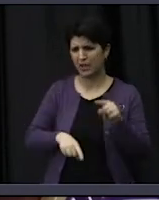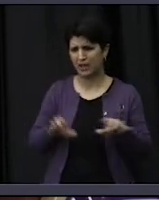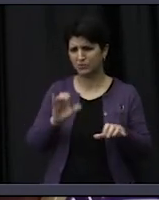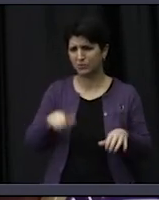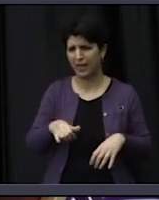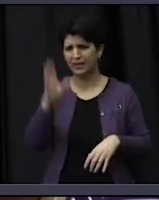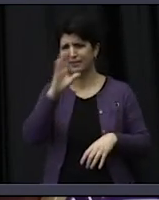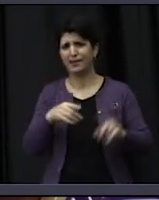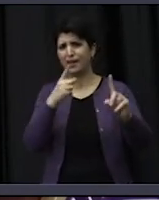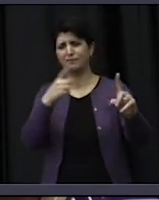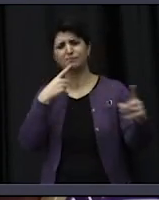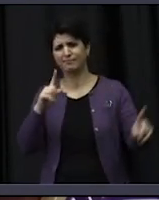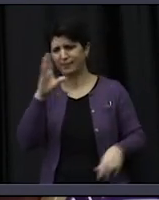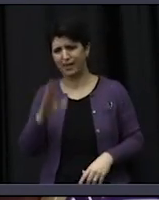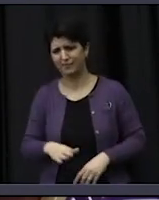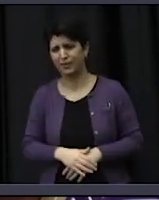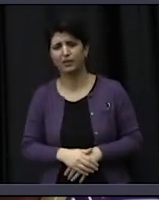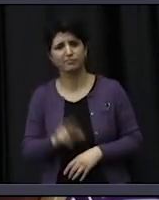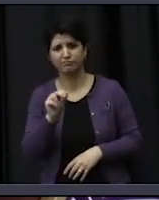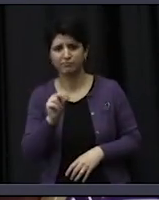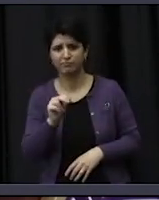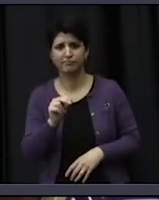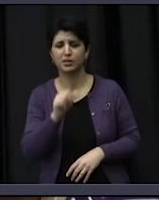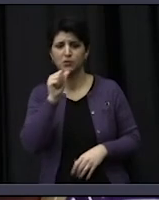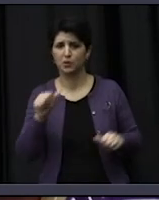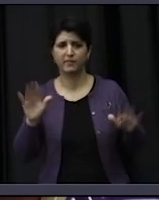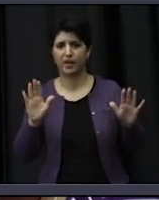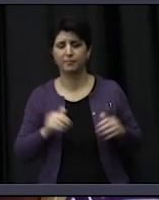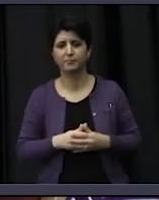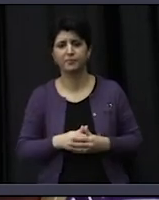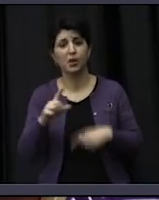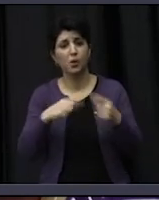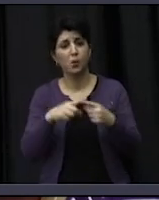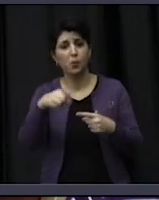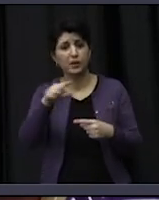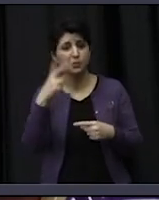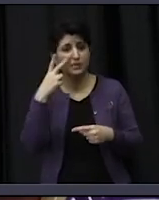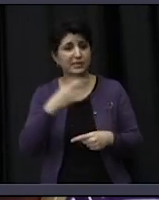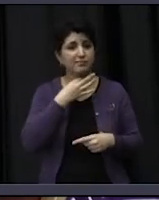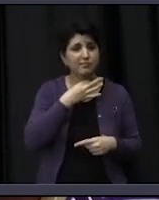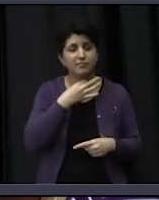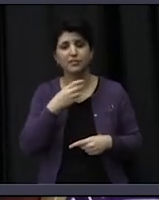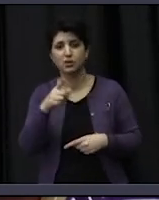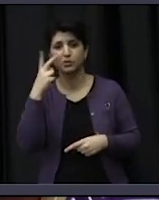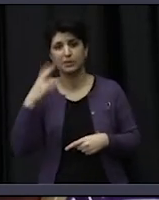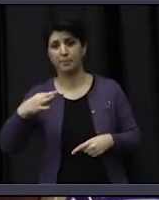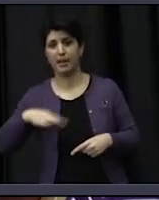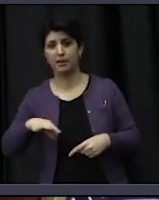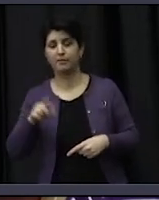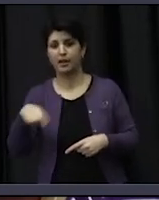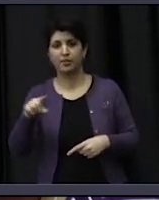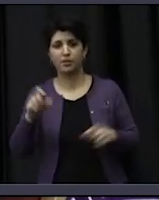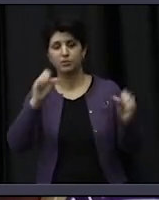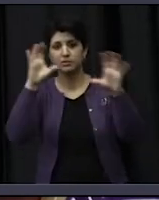when your job is done, when your dreams are your realities, and when you see the benefit of those sleepless nights and those